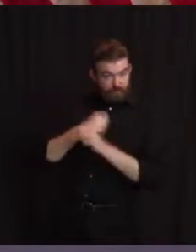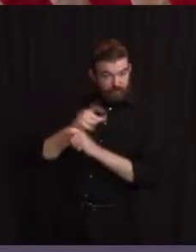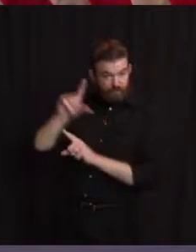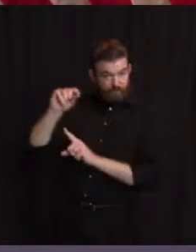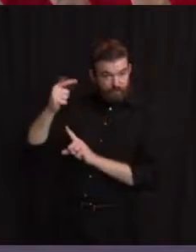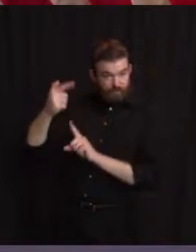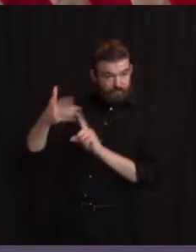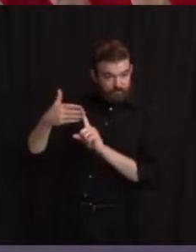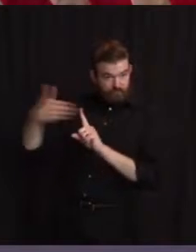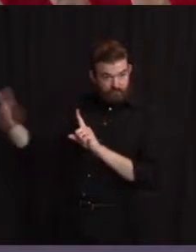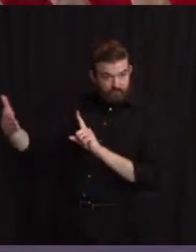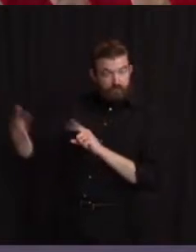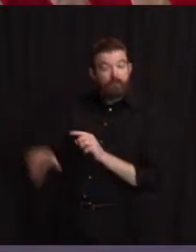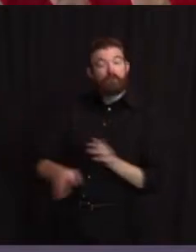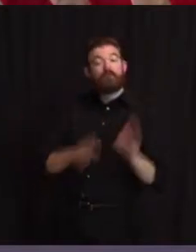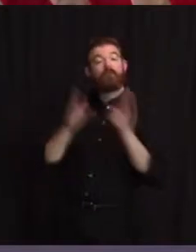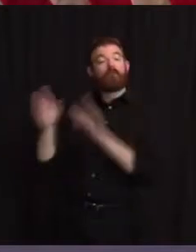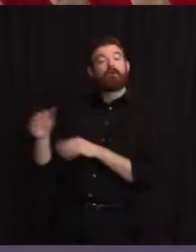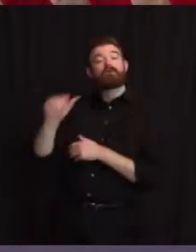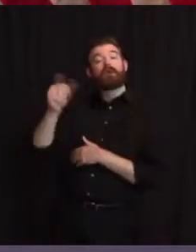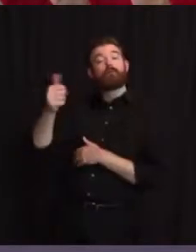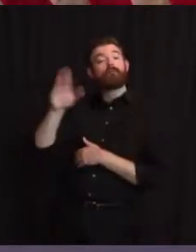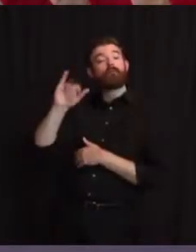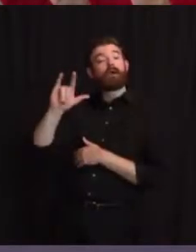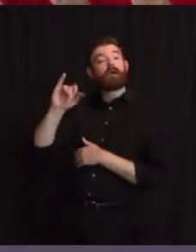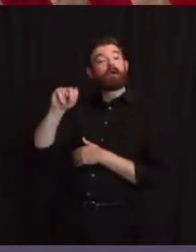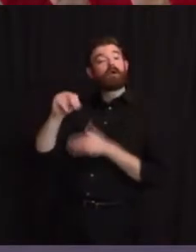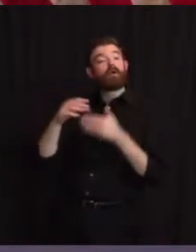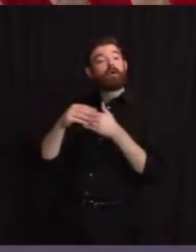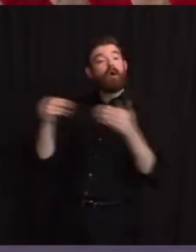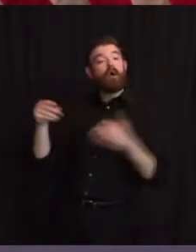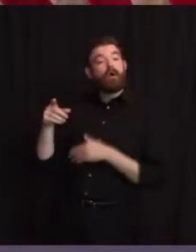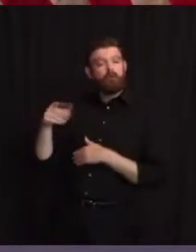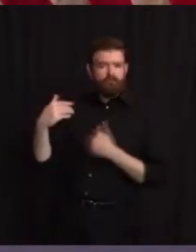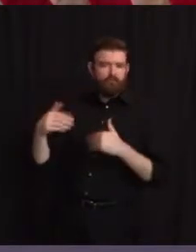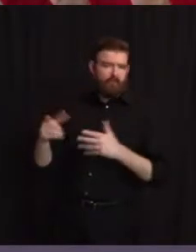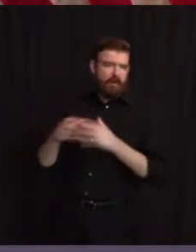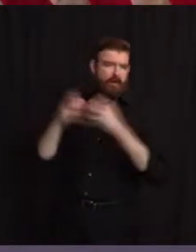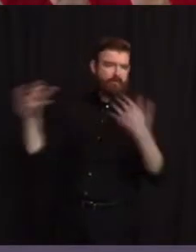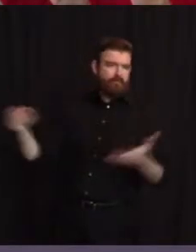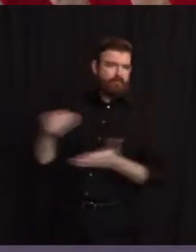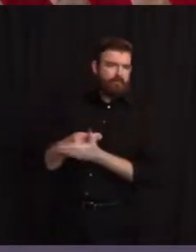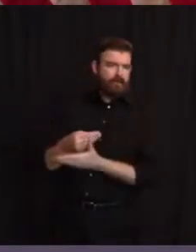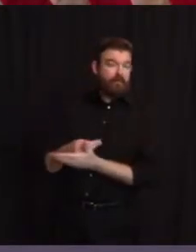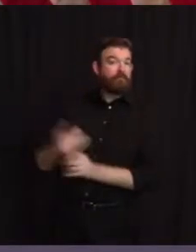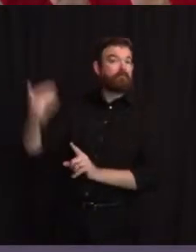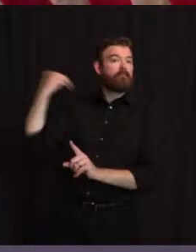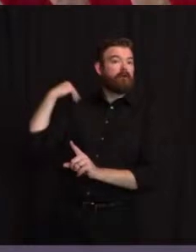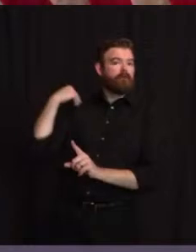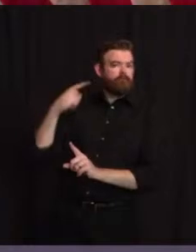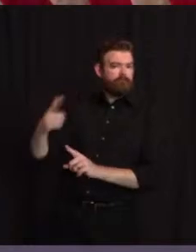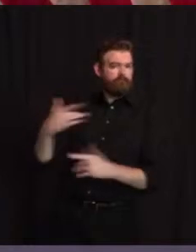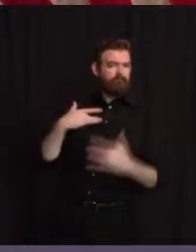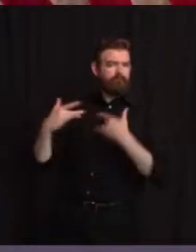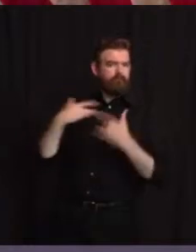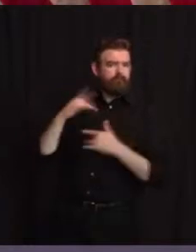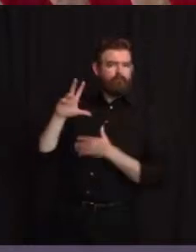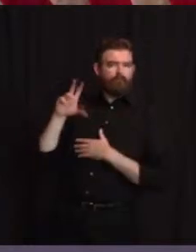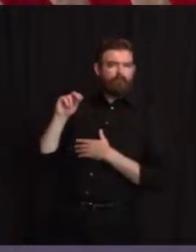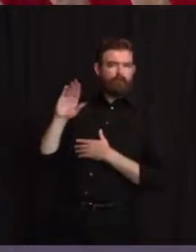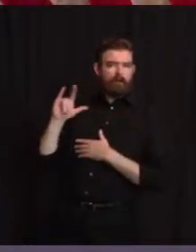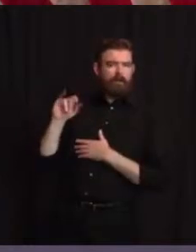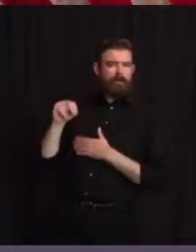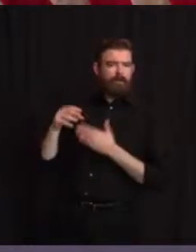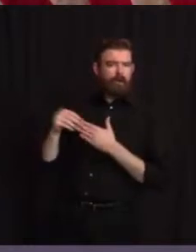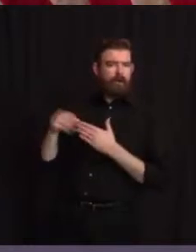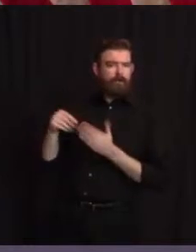quite different from the $30 billion that you had mentioned in the past. Why the discrepancy? Do you expect the